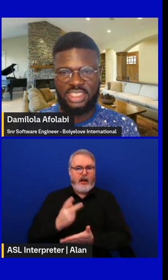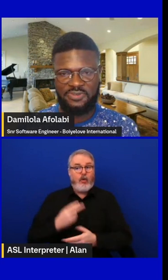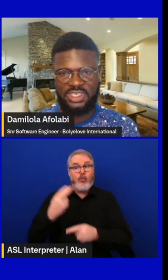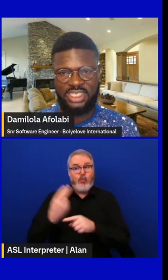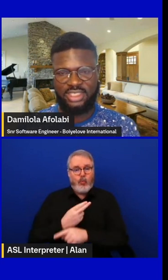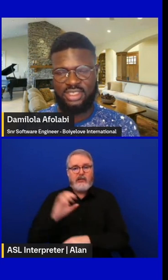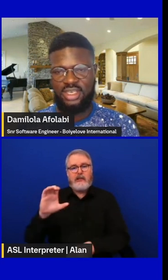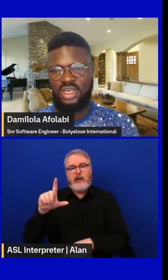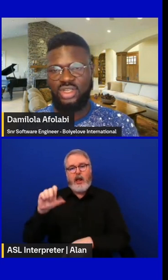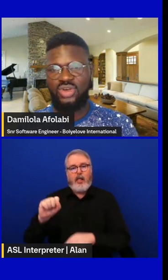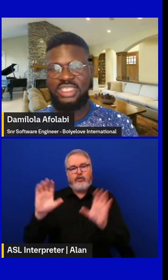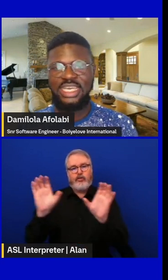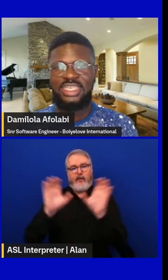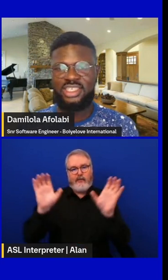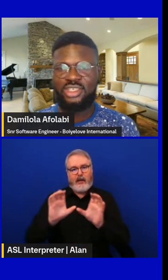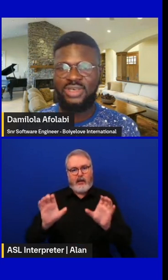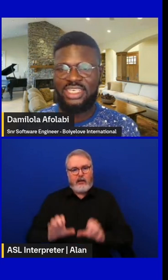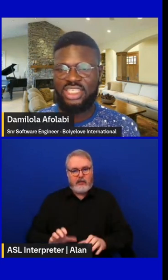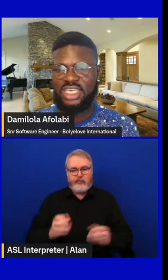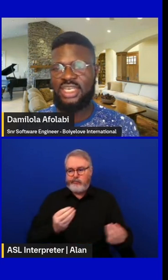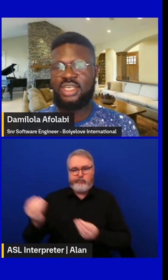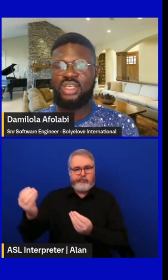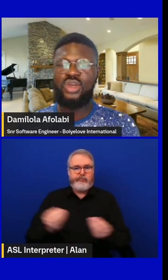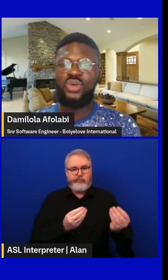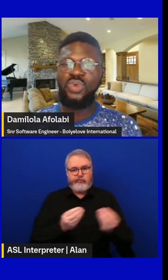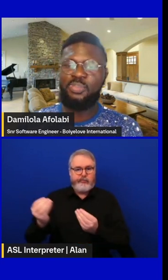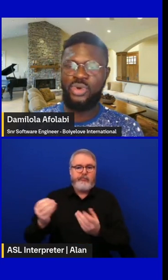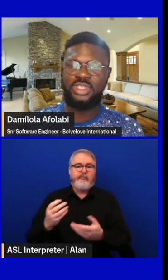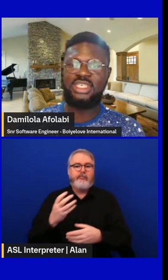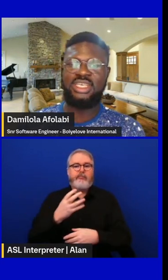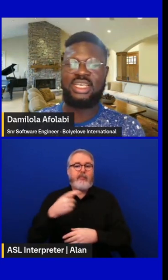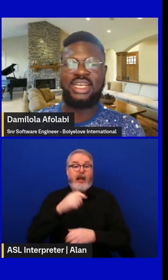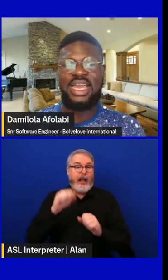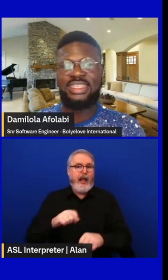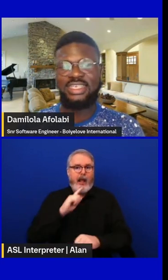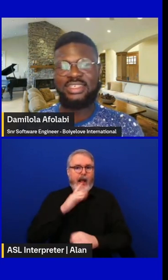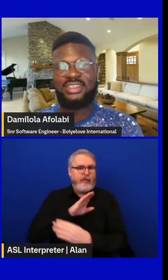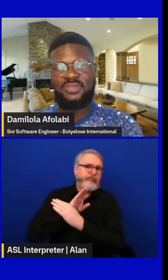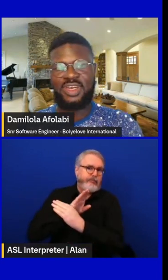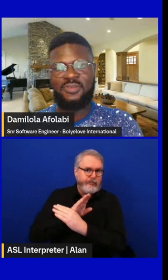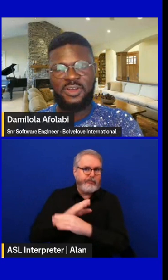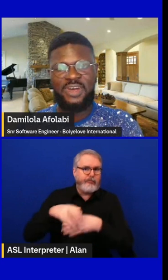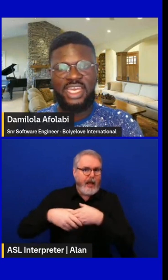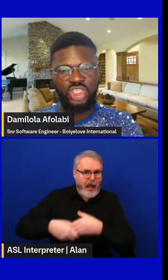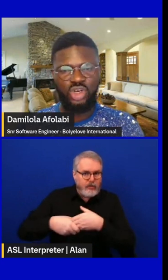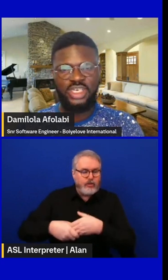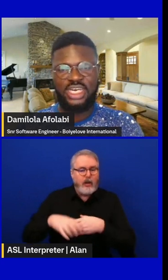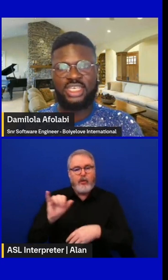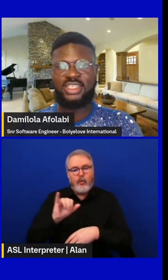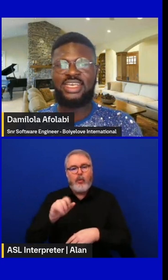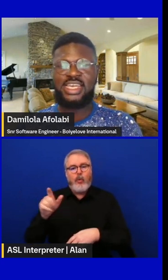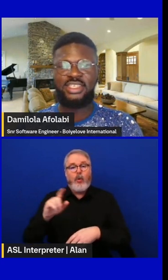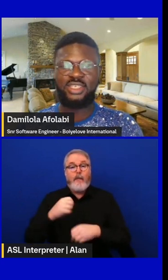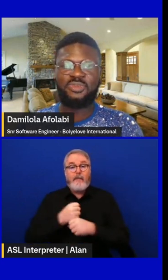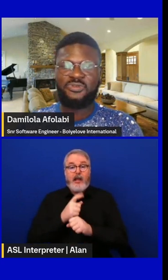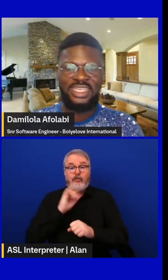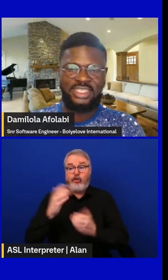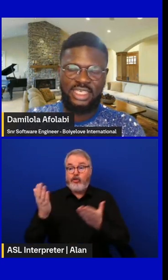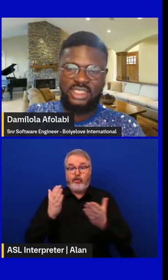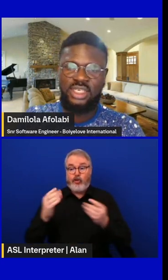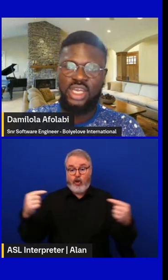TLS certificates. Now, it's like a digital handshake where both the client and the server verify each other's